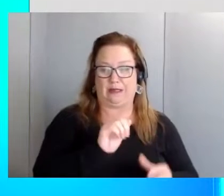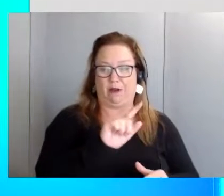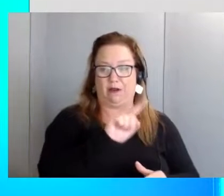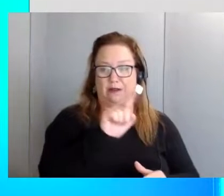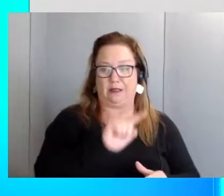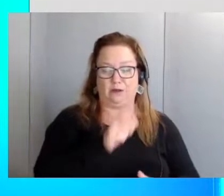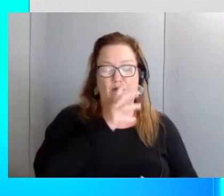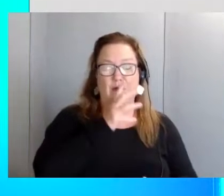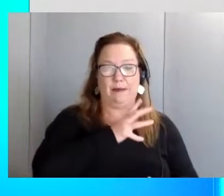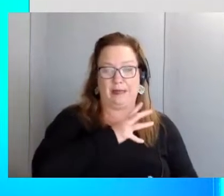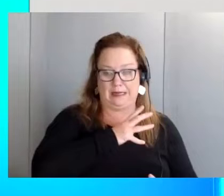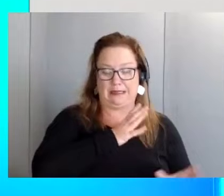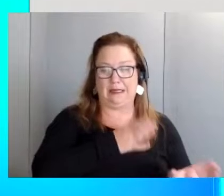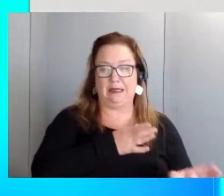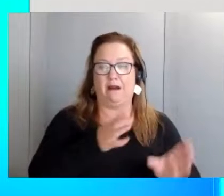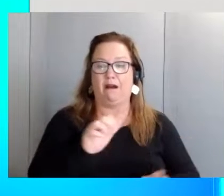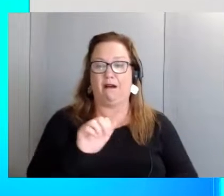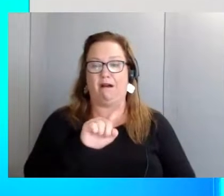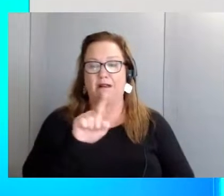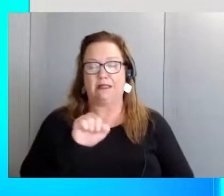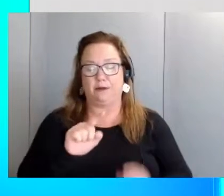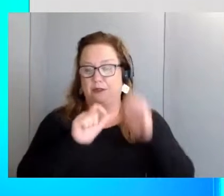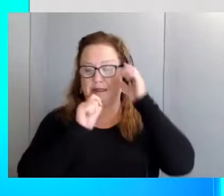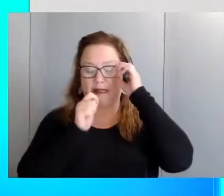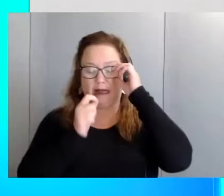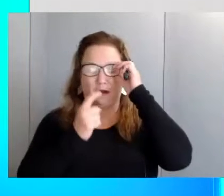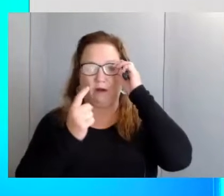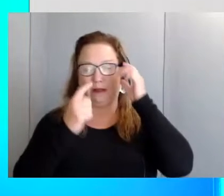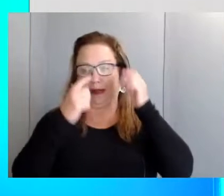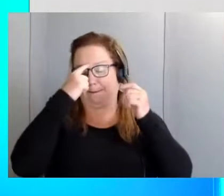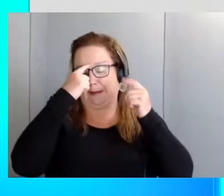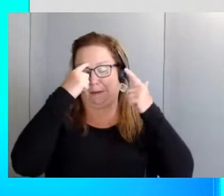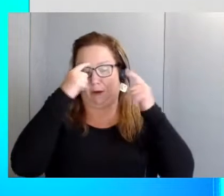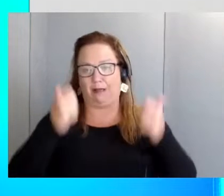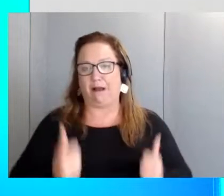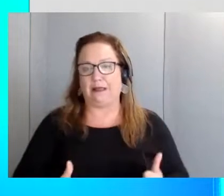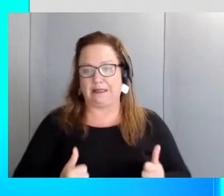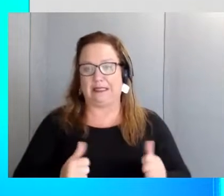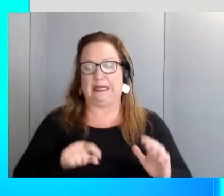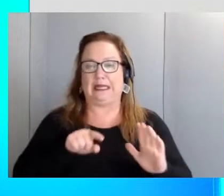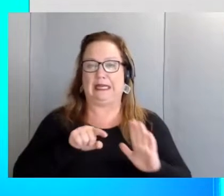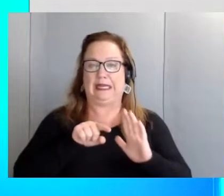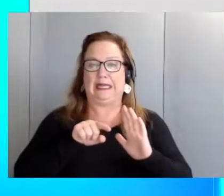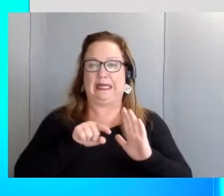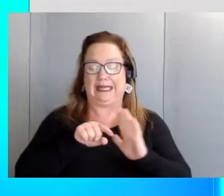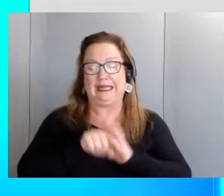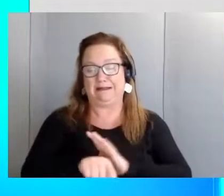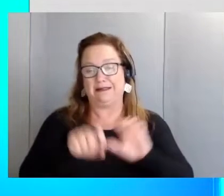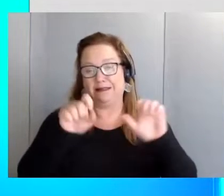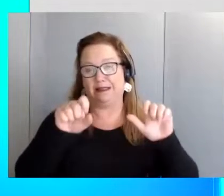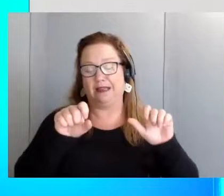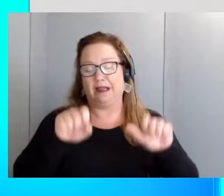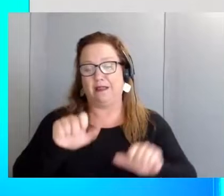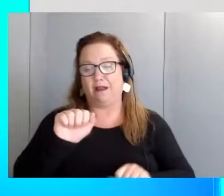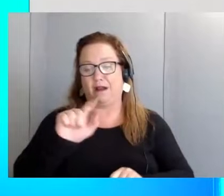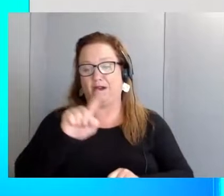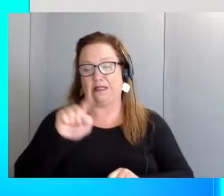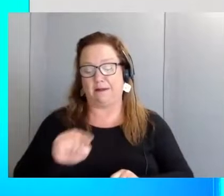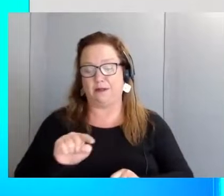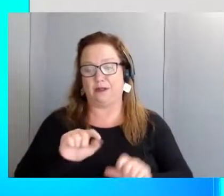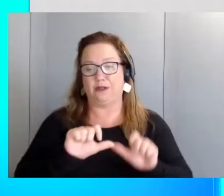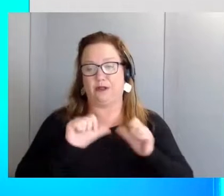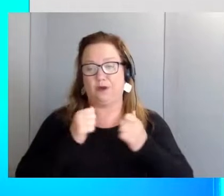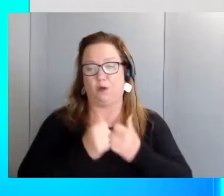women. Alzheimer's is not just memory loss, it kills. The Alzheimer's Association found 1 in 3